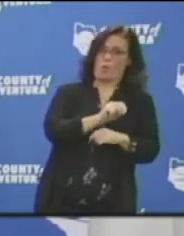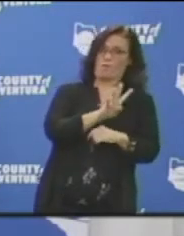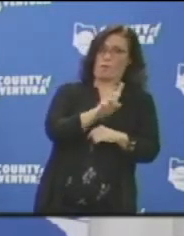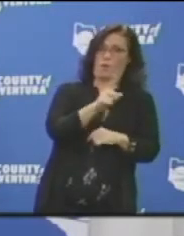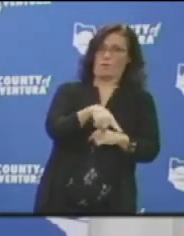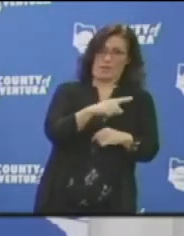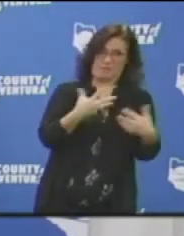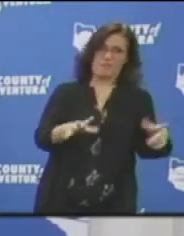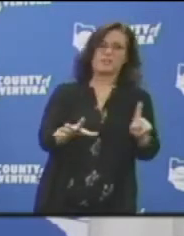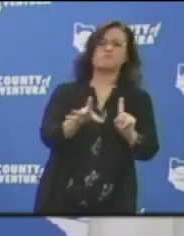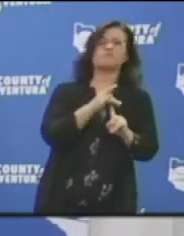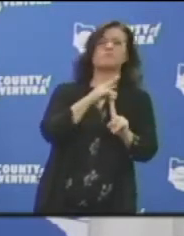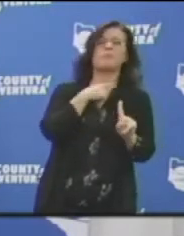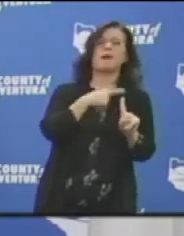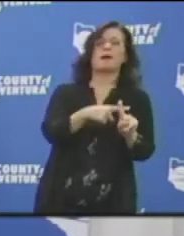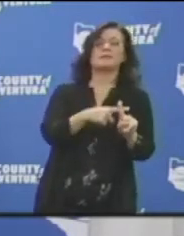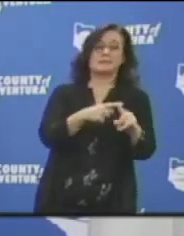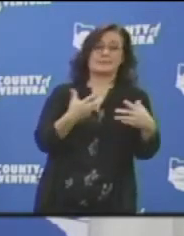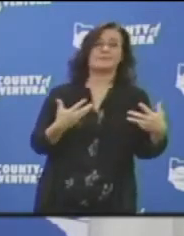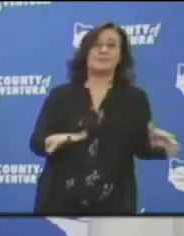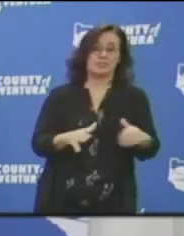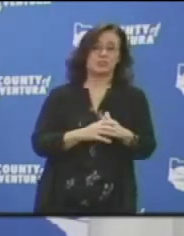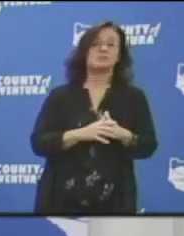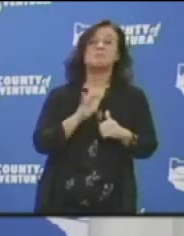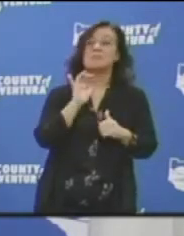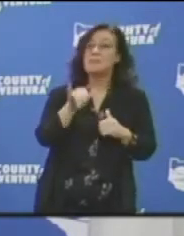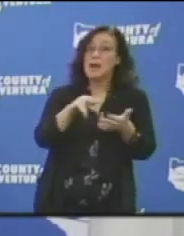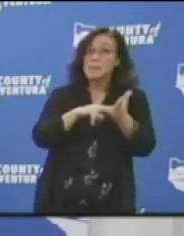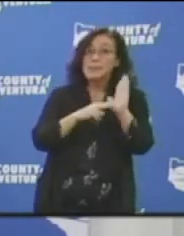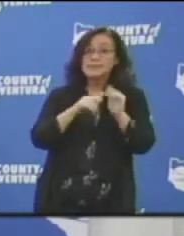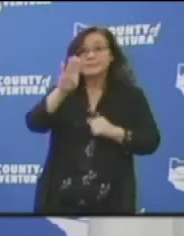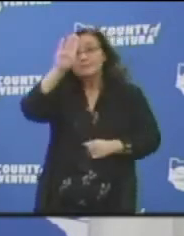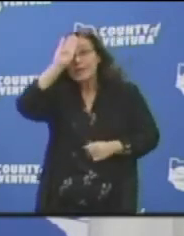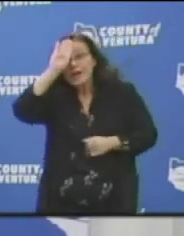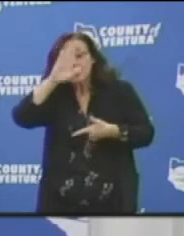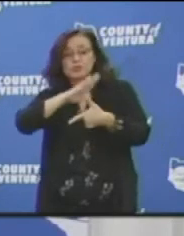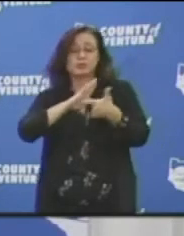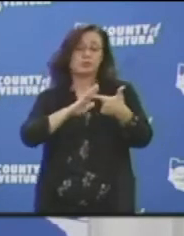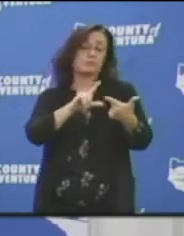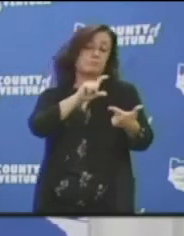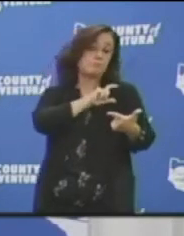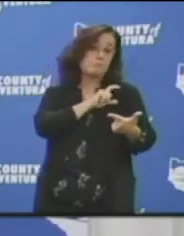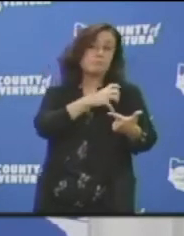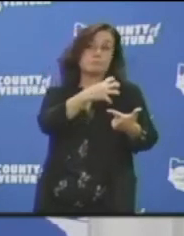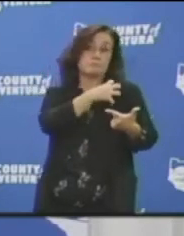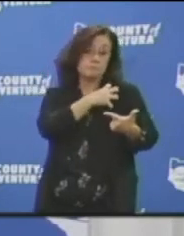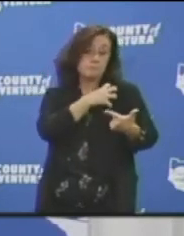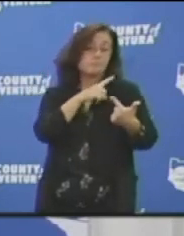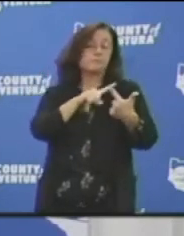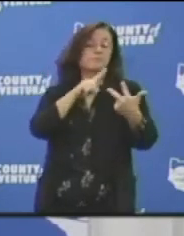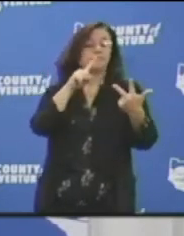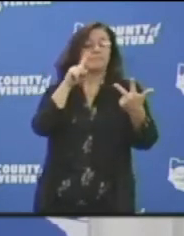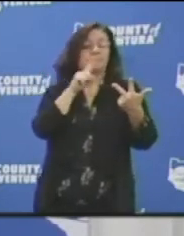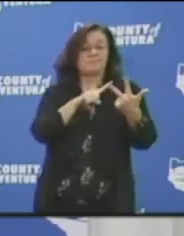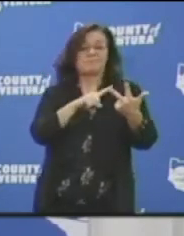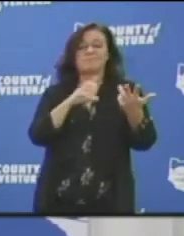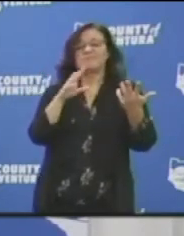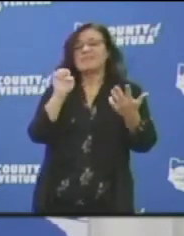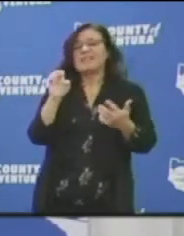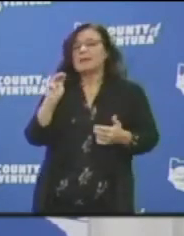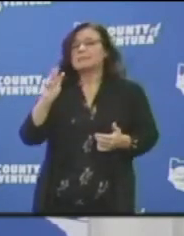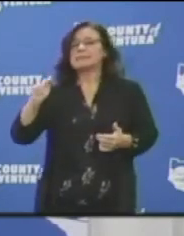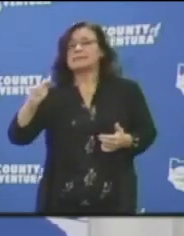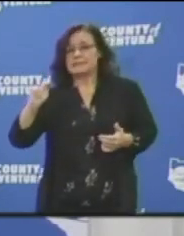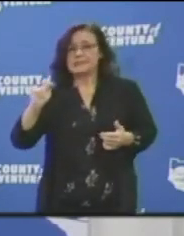the pandemic, including firefighters, peace officers, and paramedics. But beyond